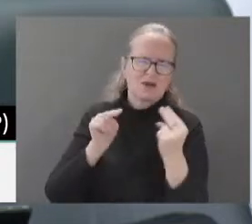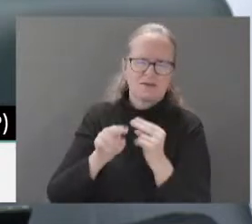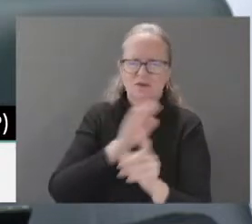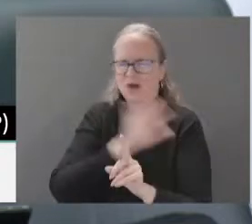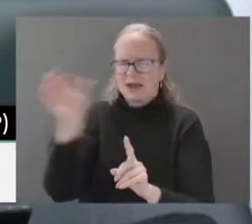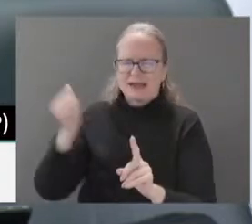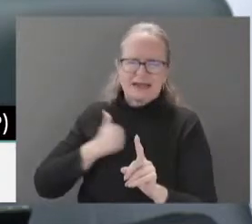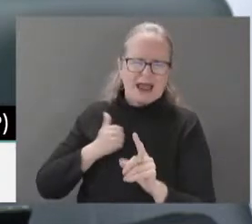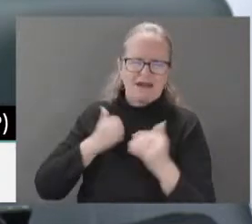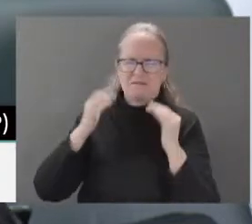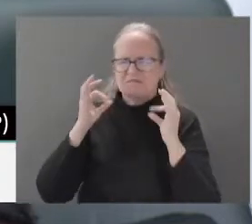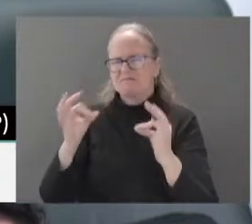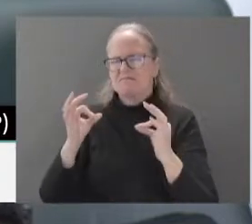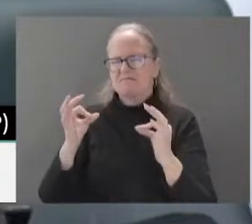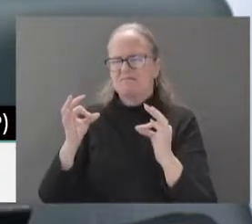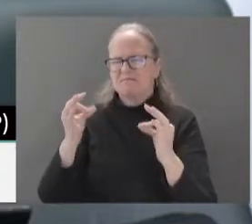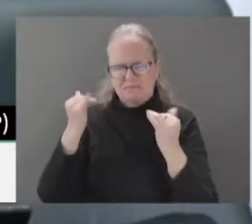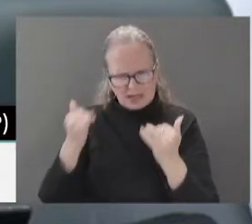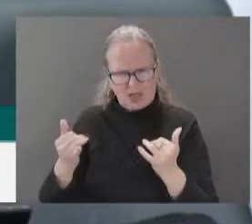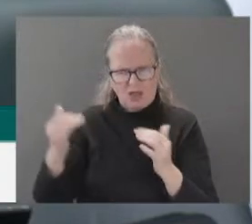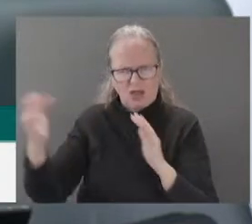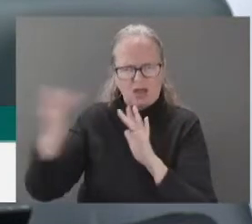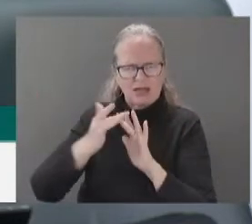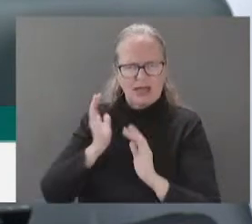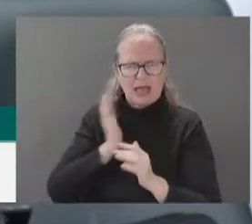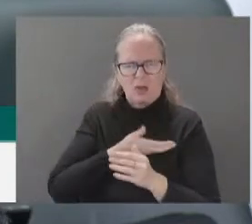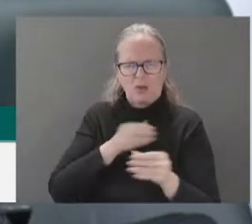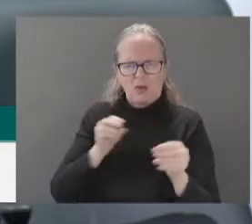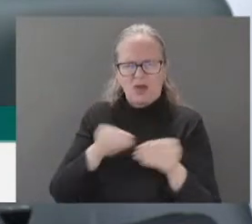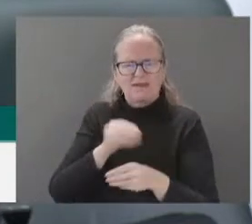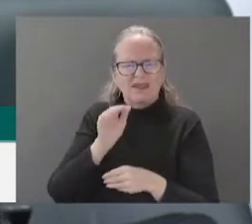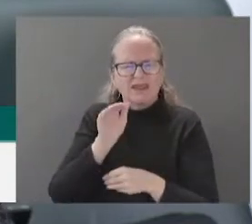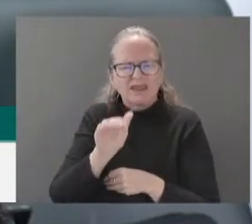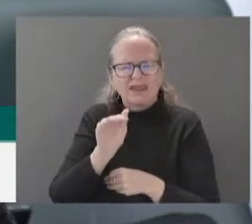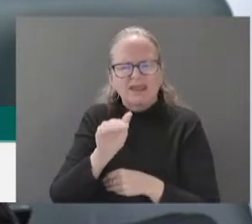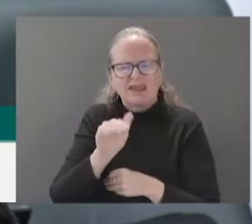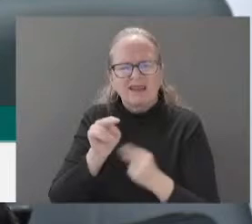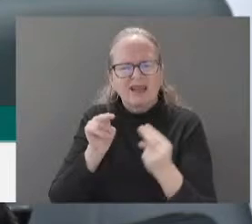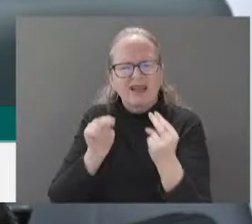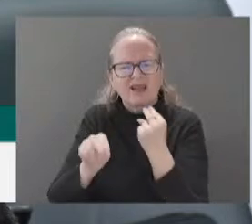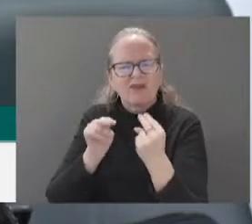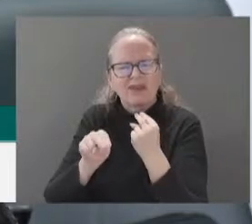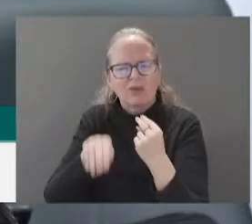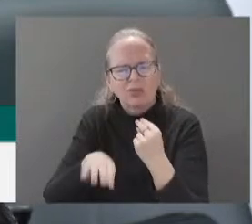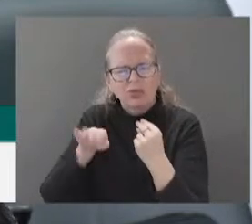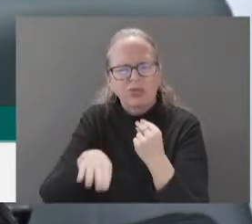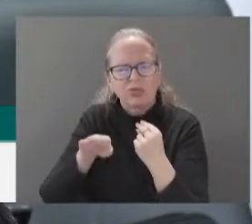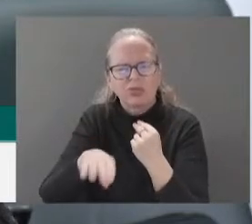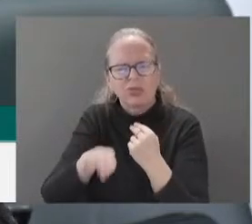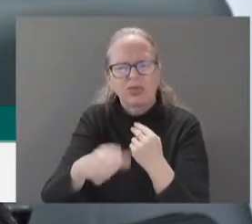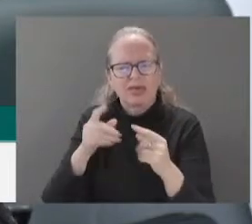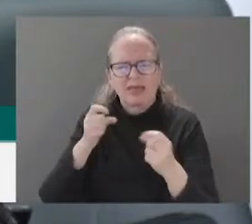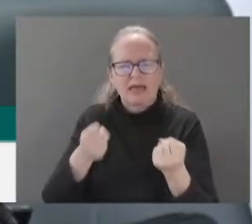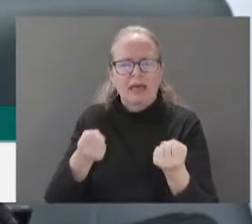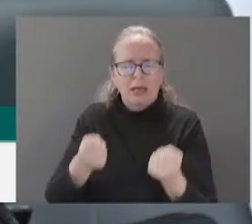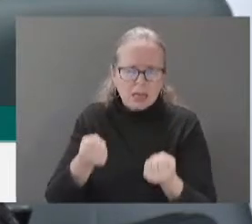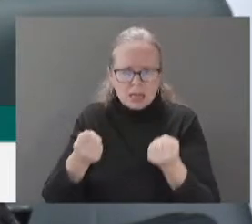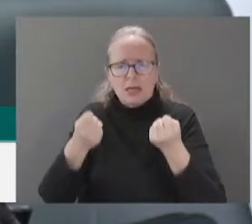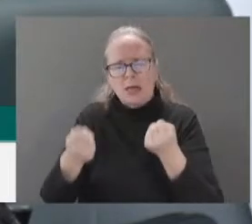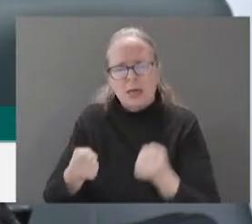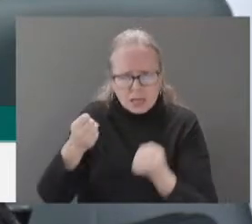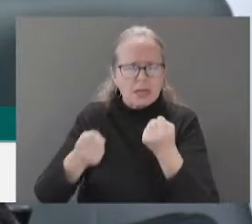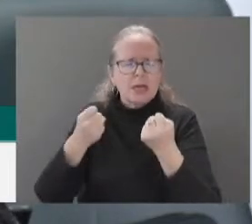report that their local highways are virtually undrivable why is this government satisfied with roadways that are below